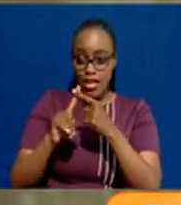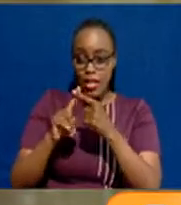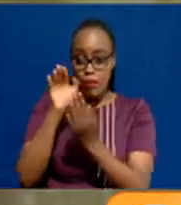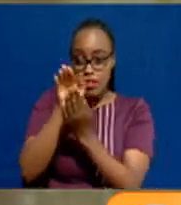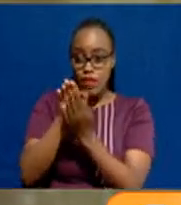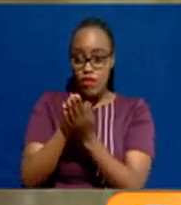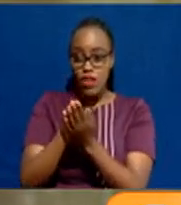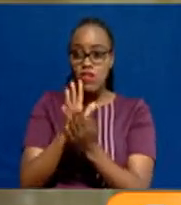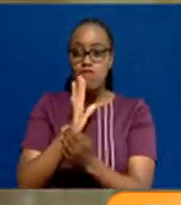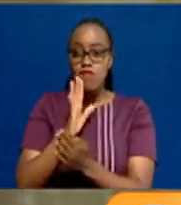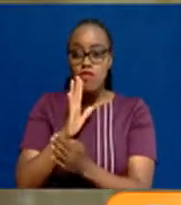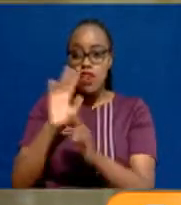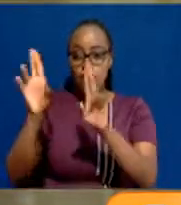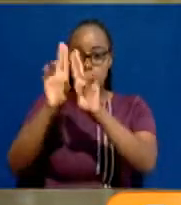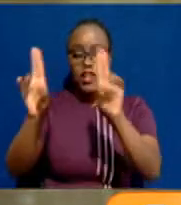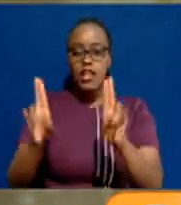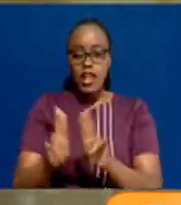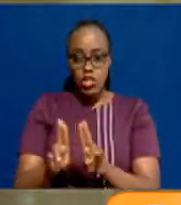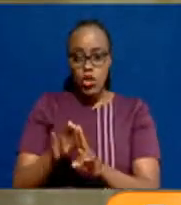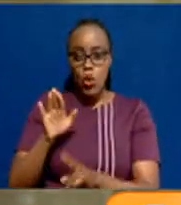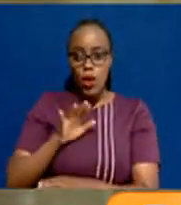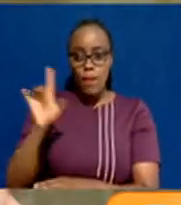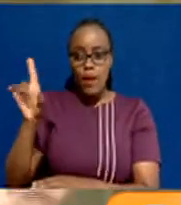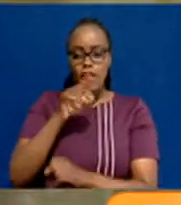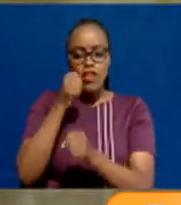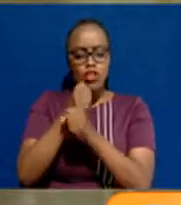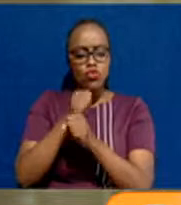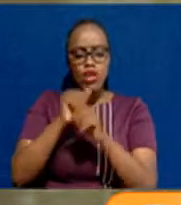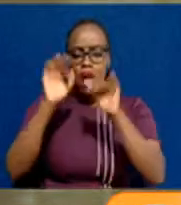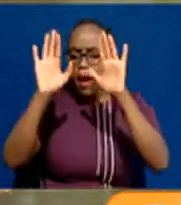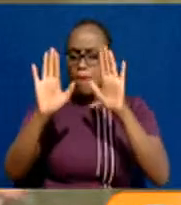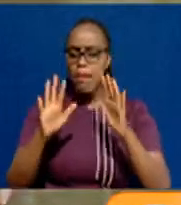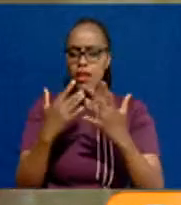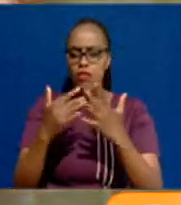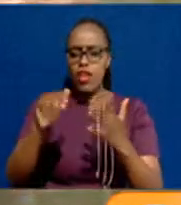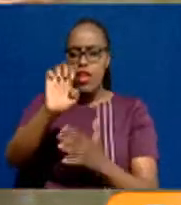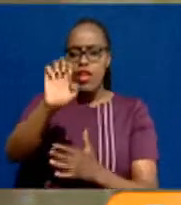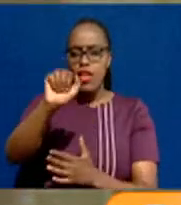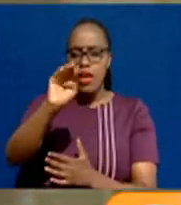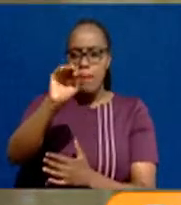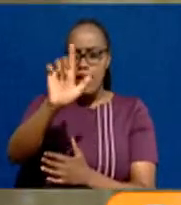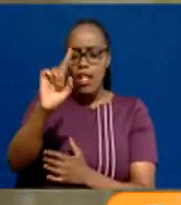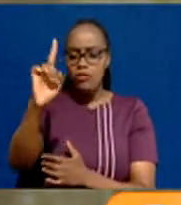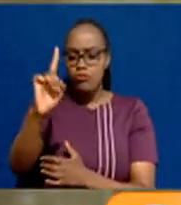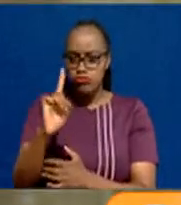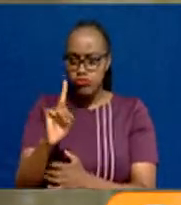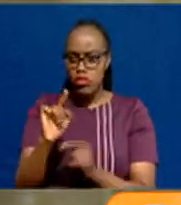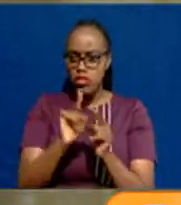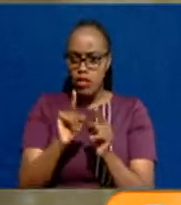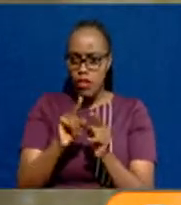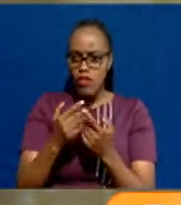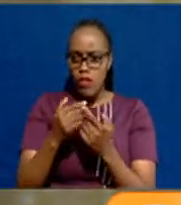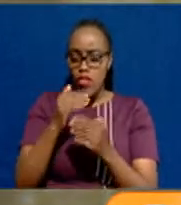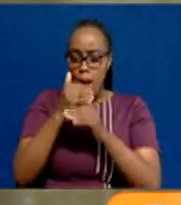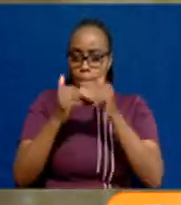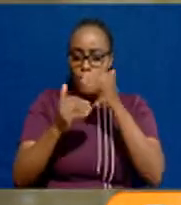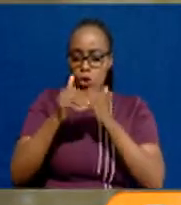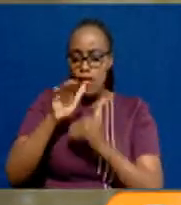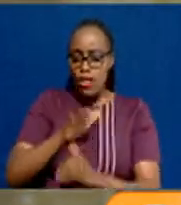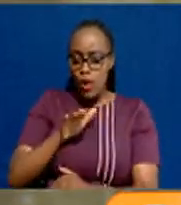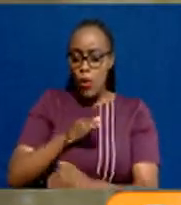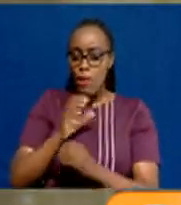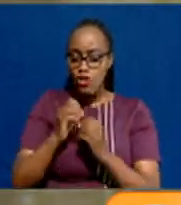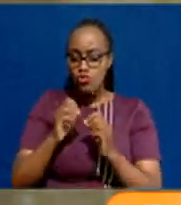you know, spoken to in International Women's Day, doing amazing things, and even EABL, and coming all the way into how you're building these women to come